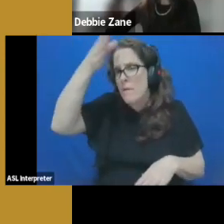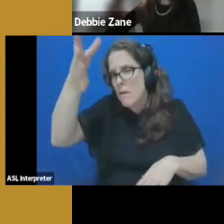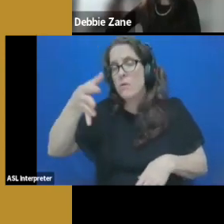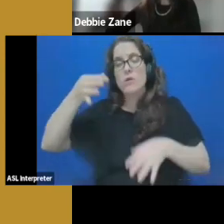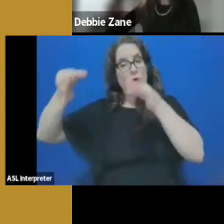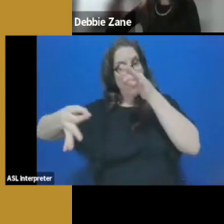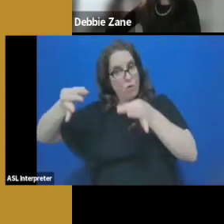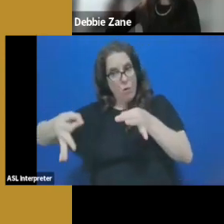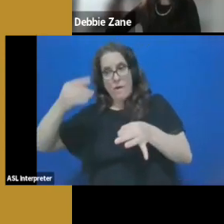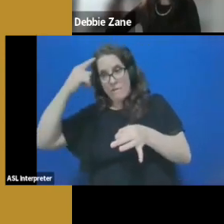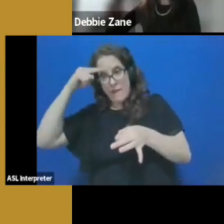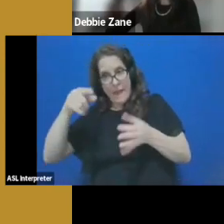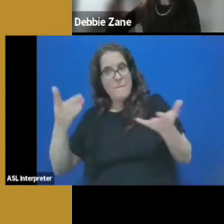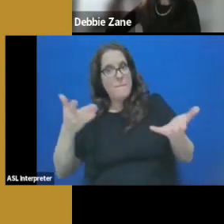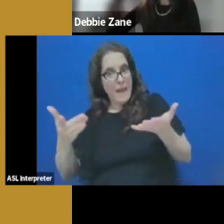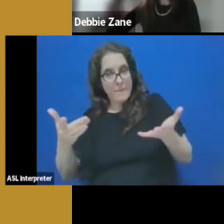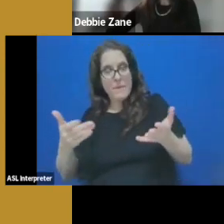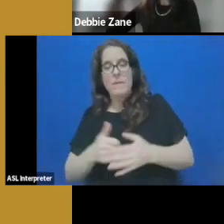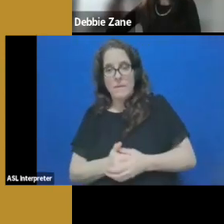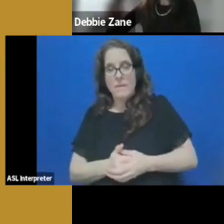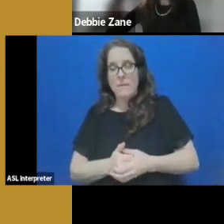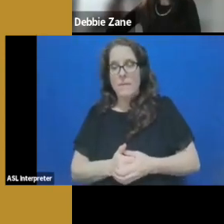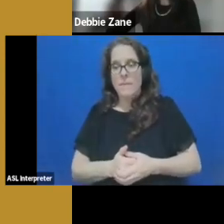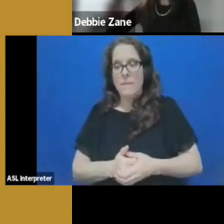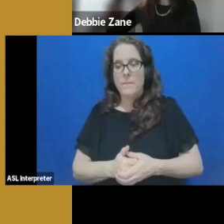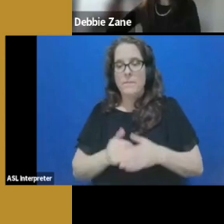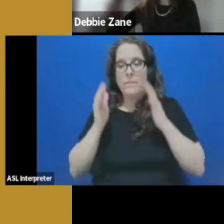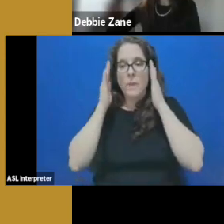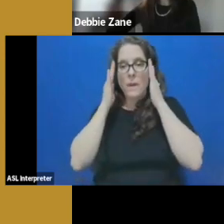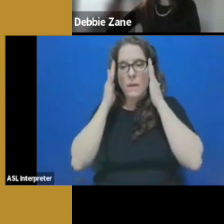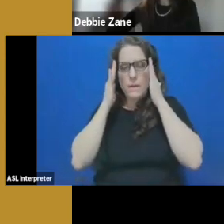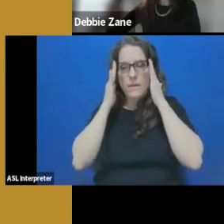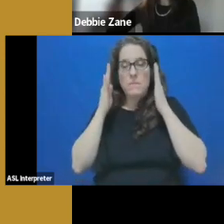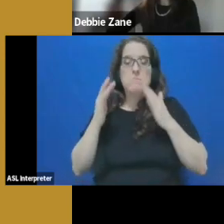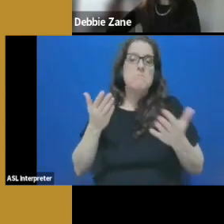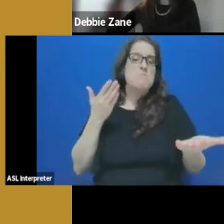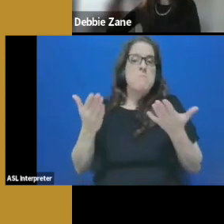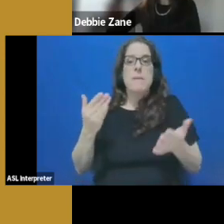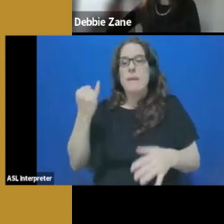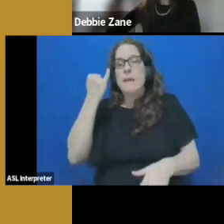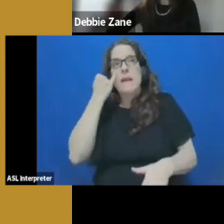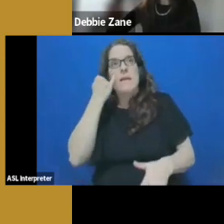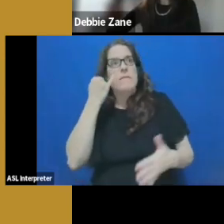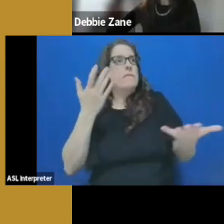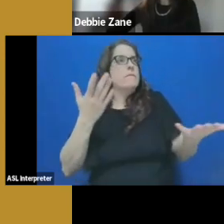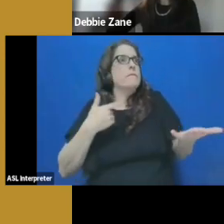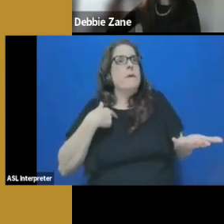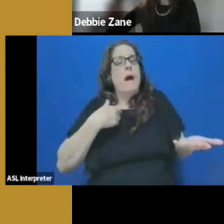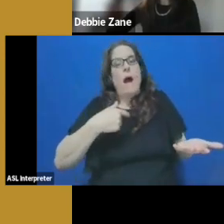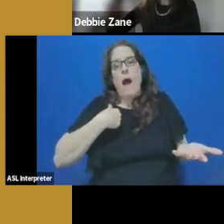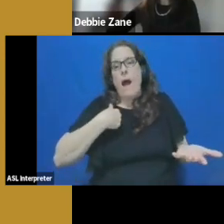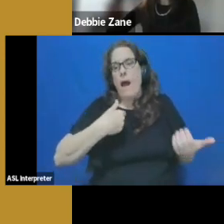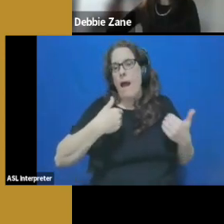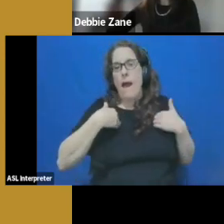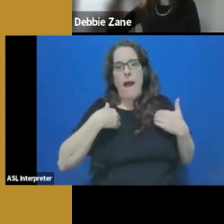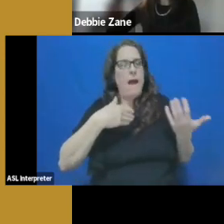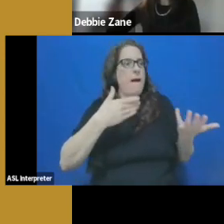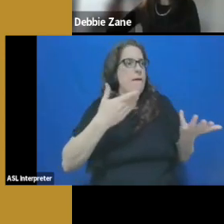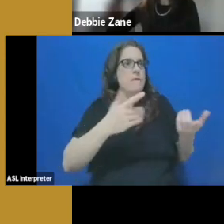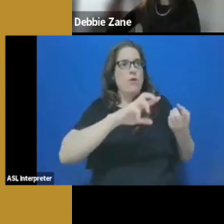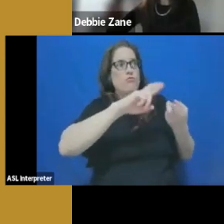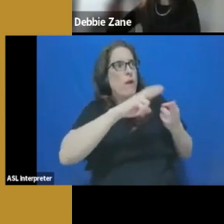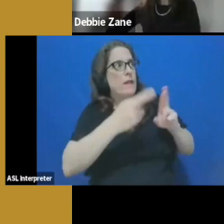protect public benefits after the special needs individual receives an inheritance, court settlement, or other large sum of